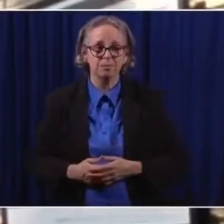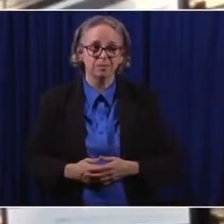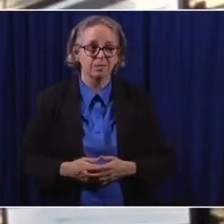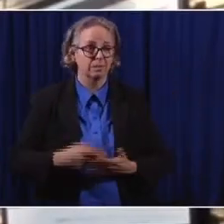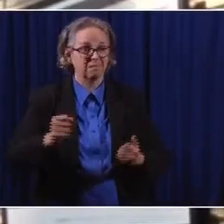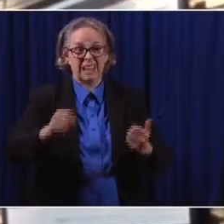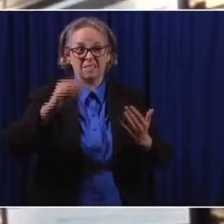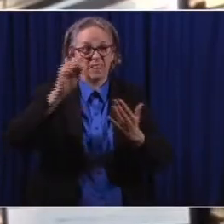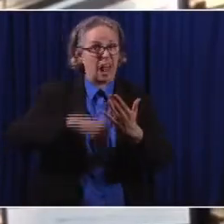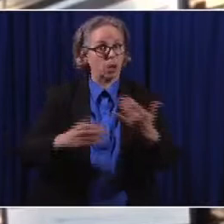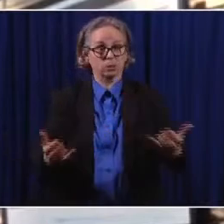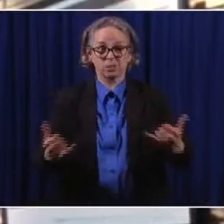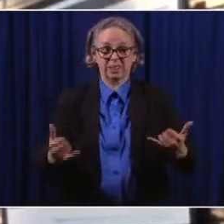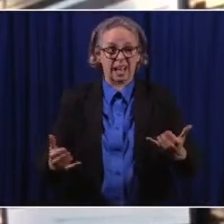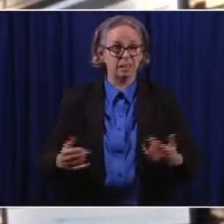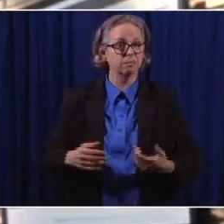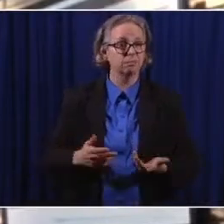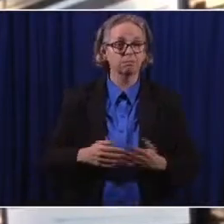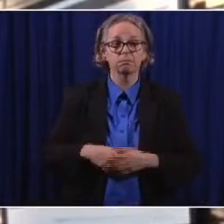either going to